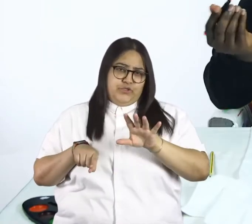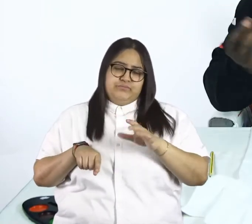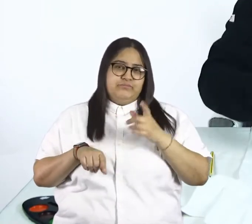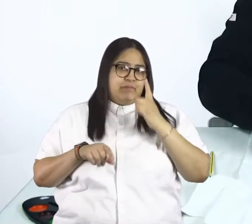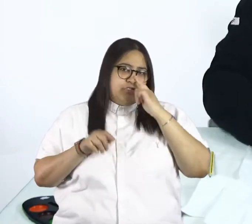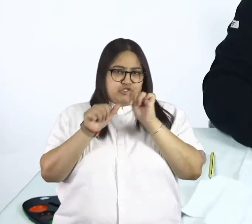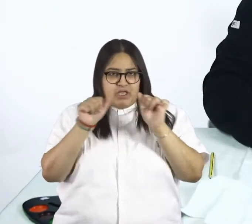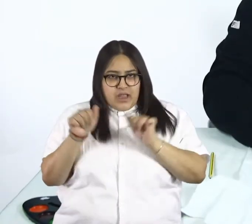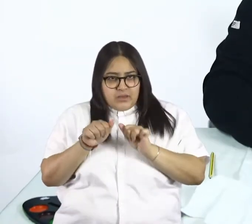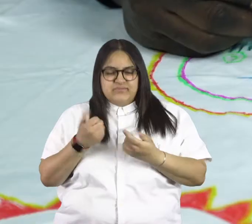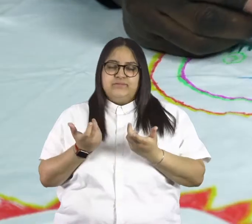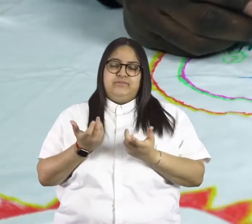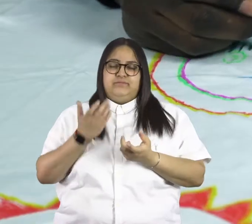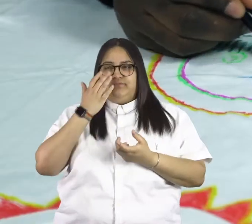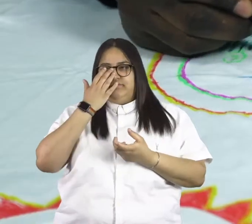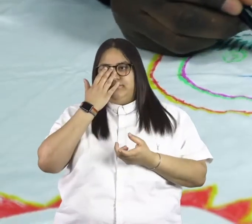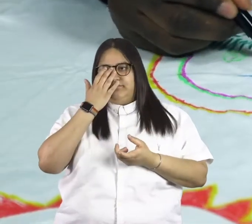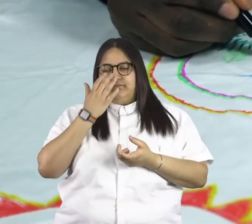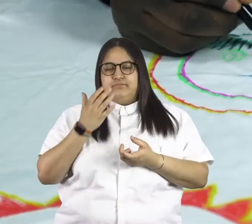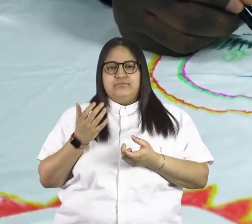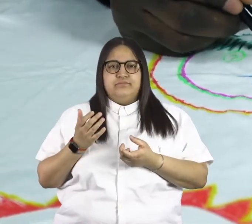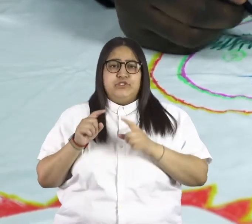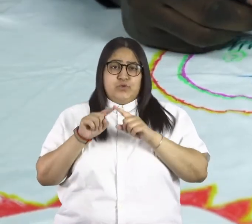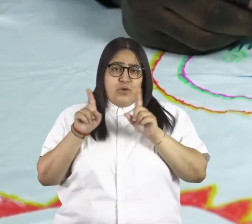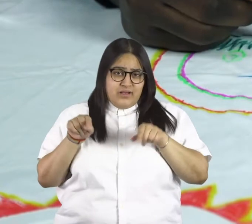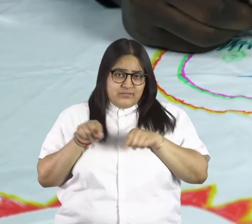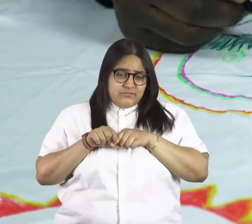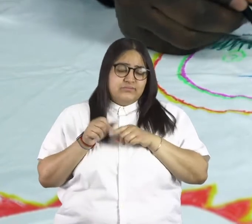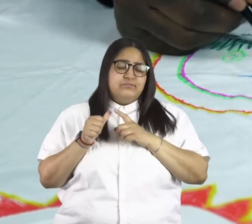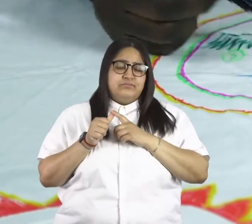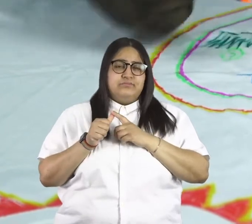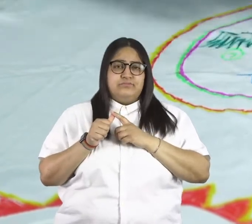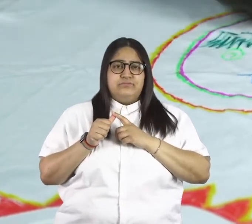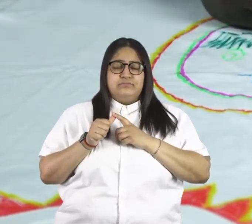other shapes. We've got squares.